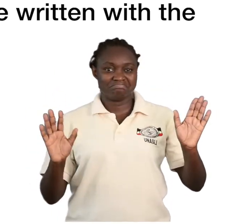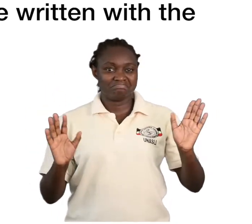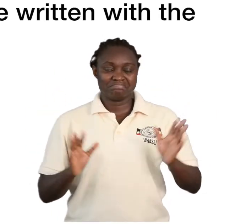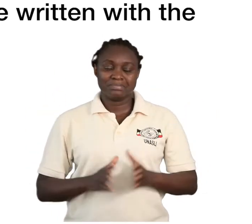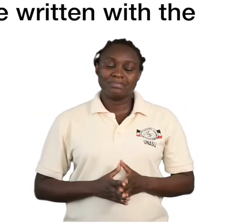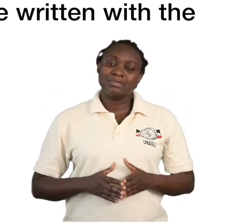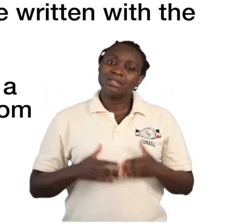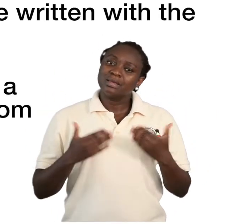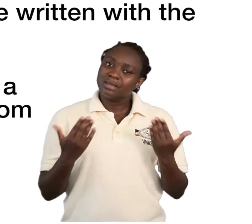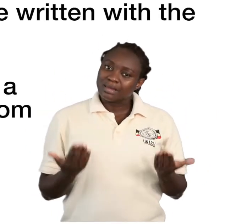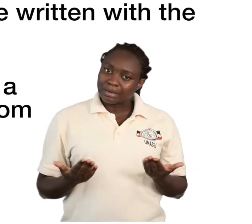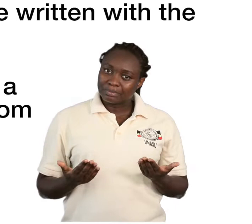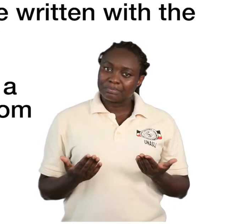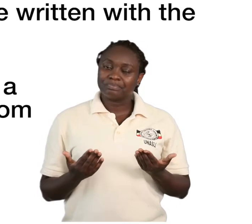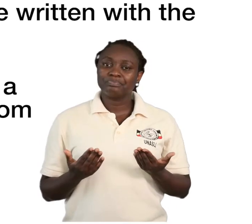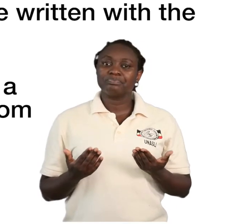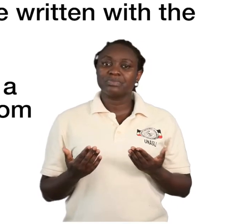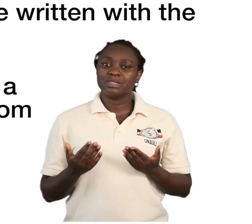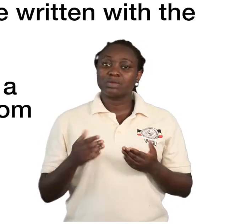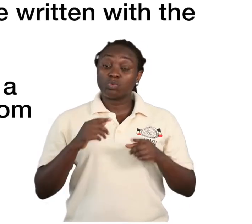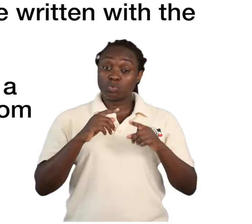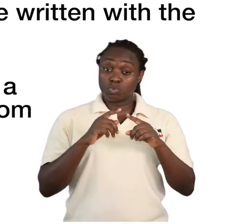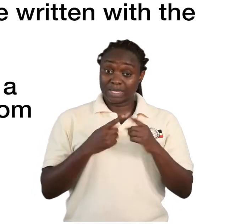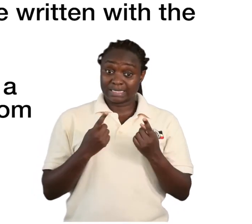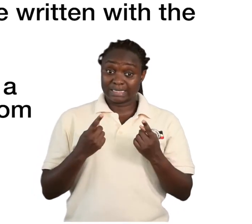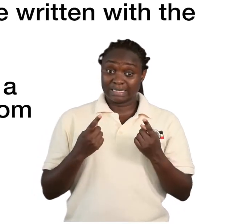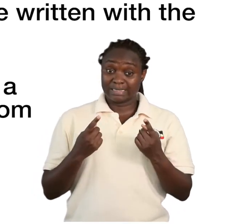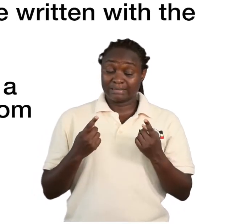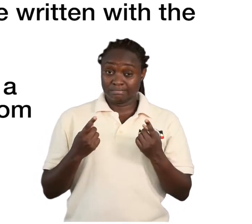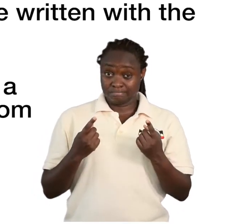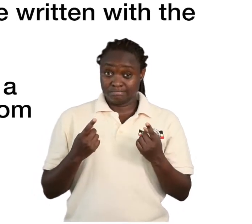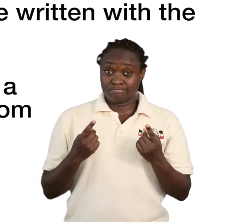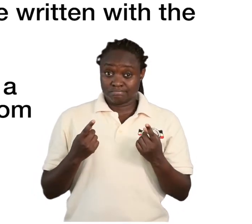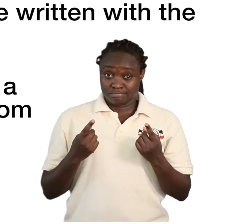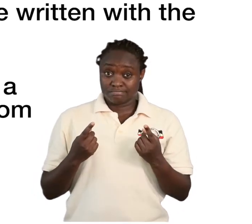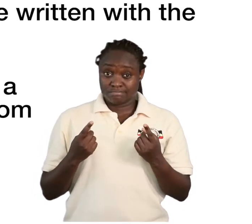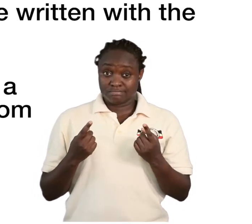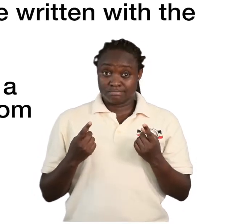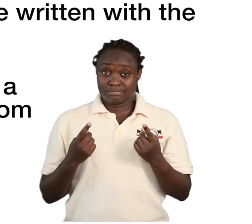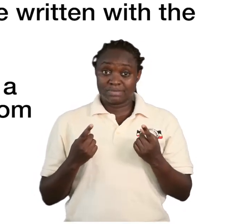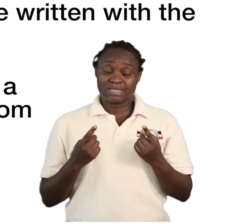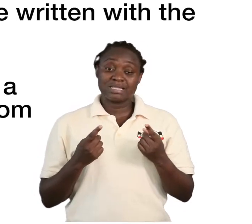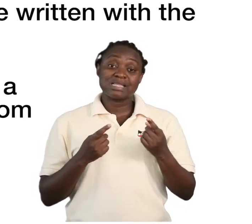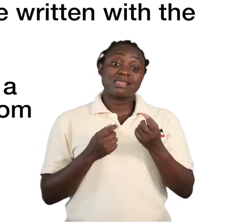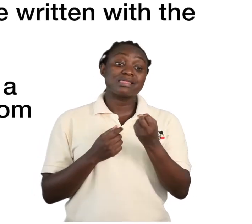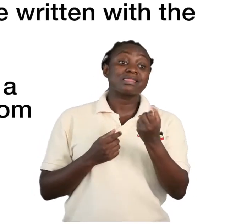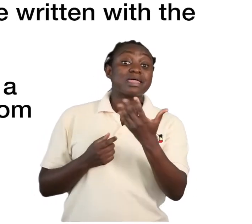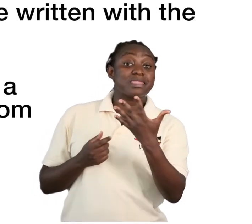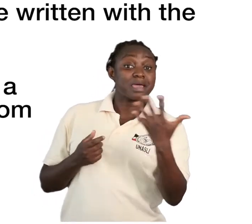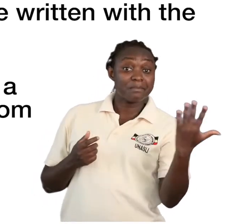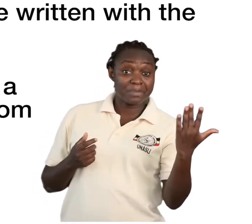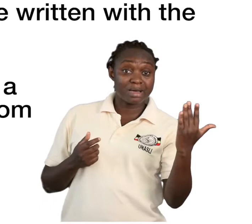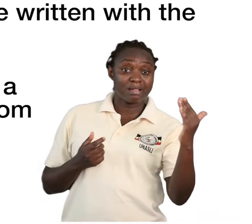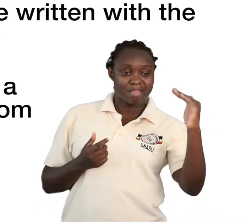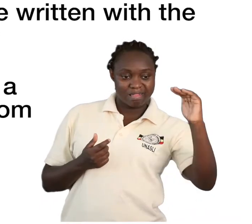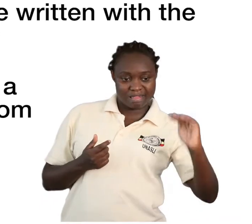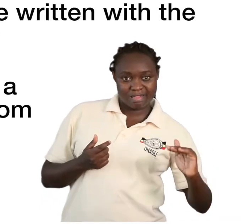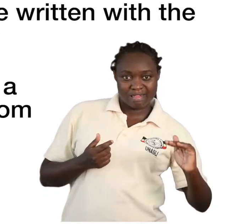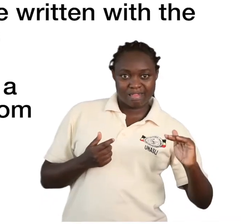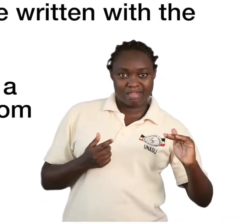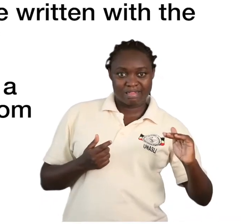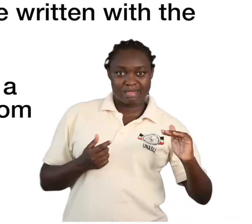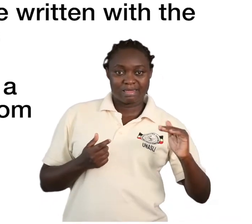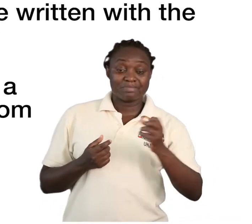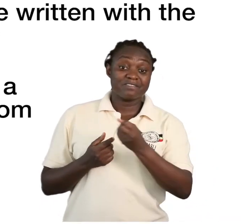The other thing is that when a smaller letter, as in its value, when a smaller value